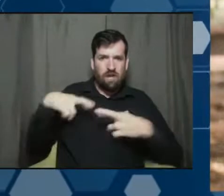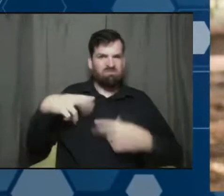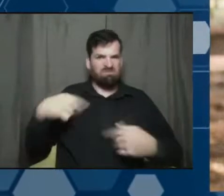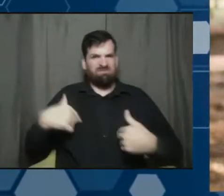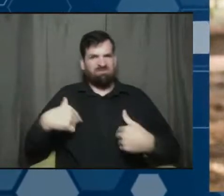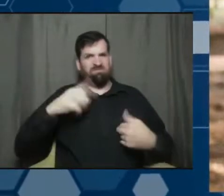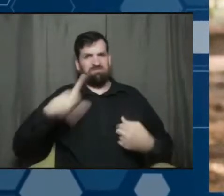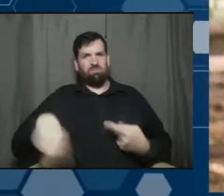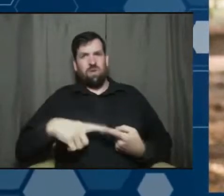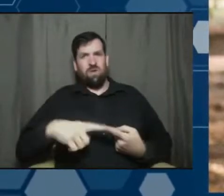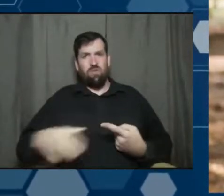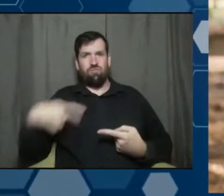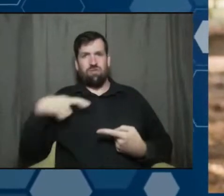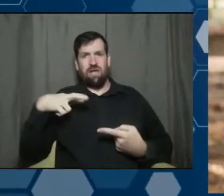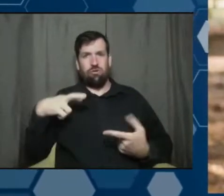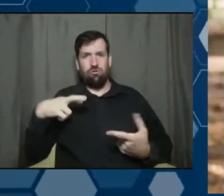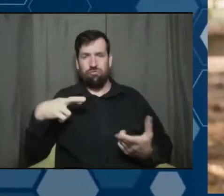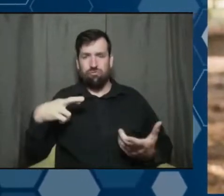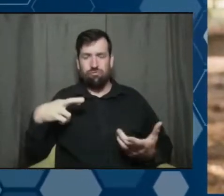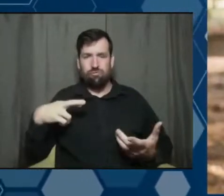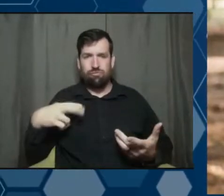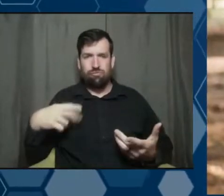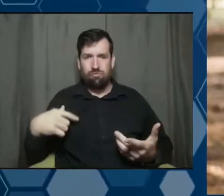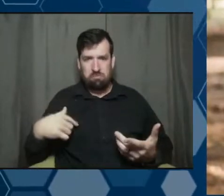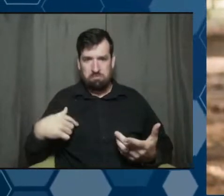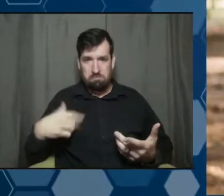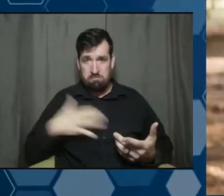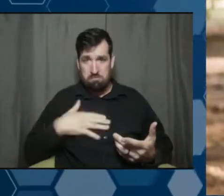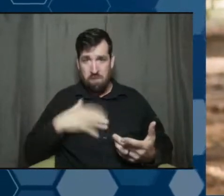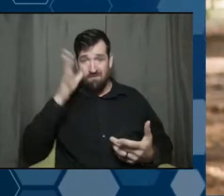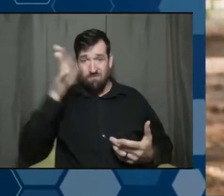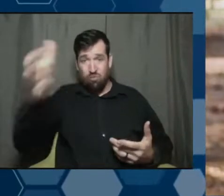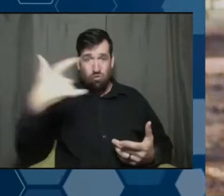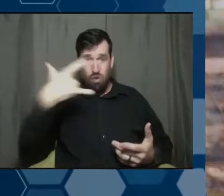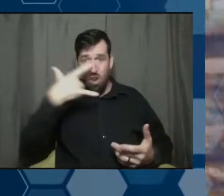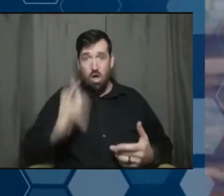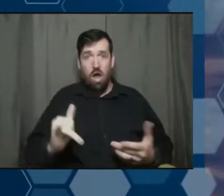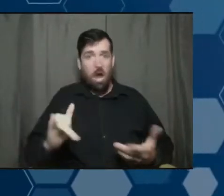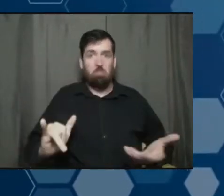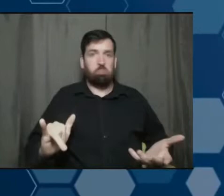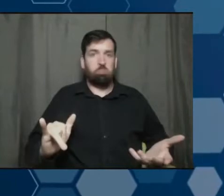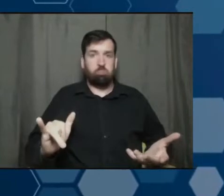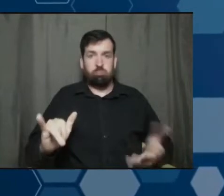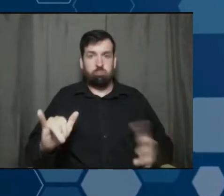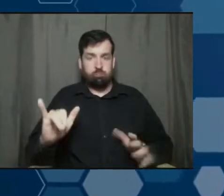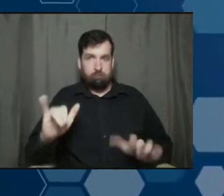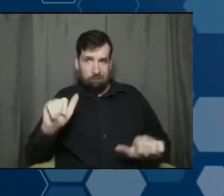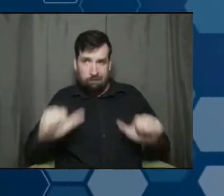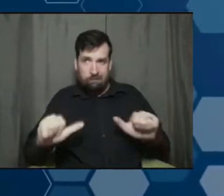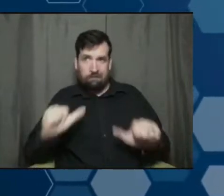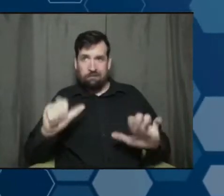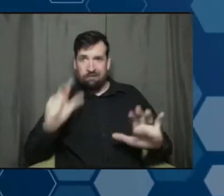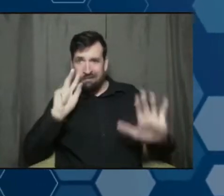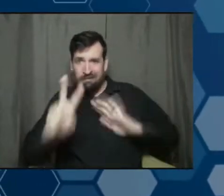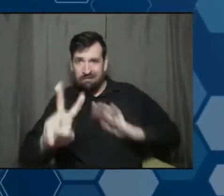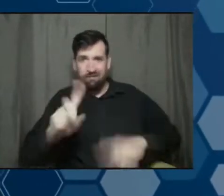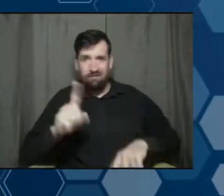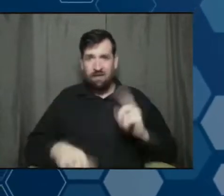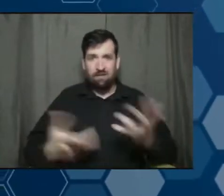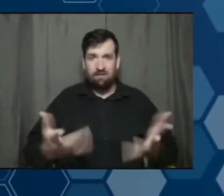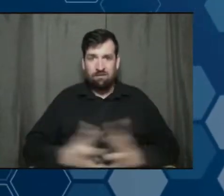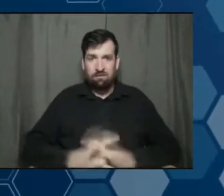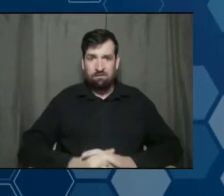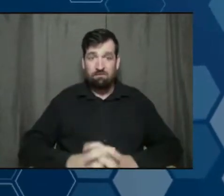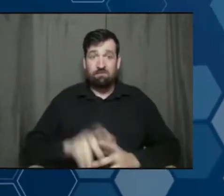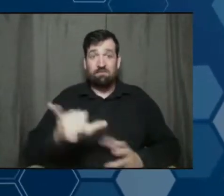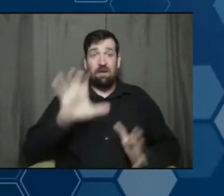retire? Because I don't know what my future really looks like. It feels really uncertain to me. And that picture